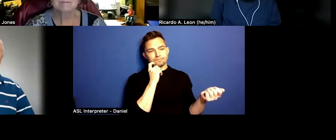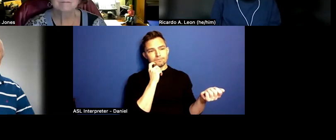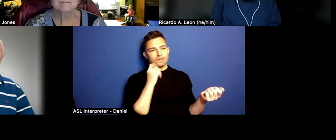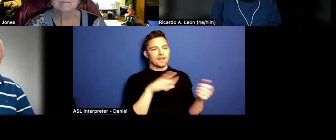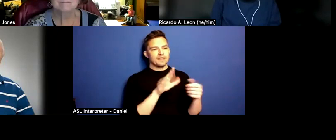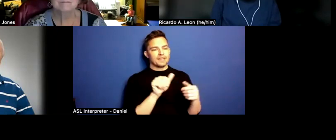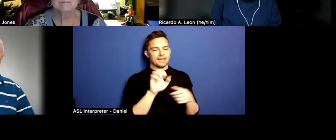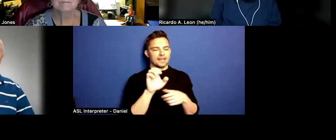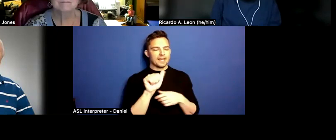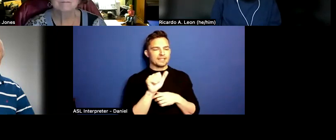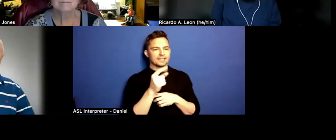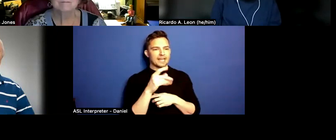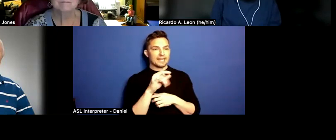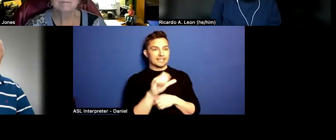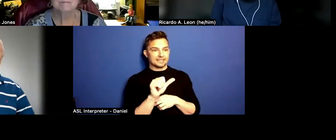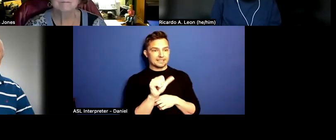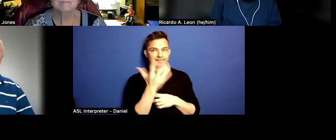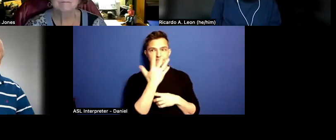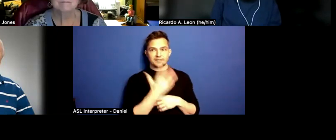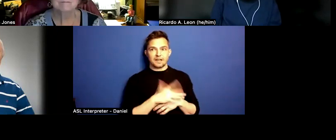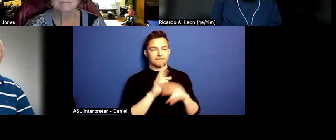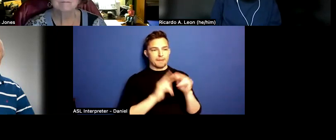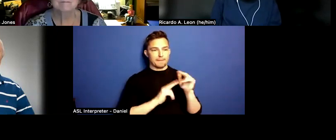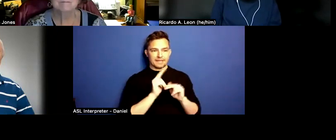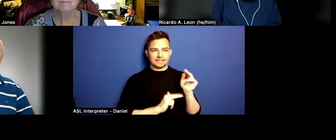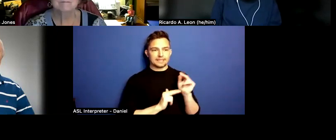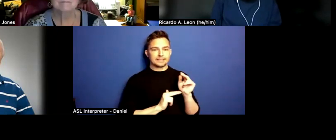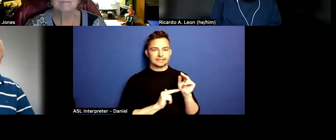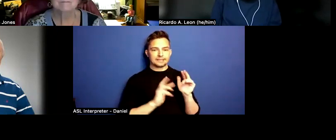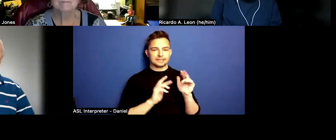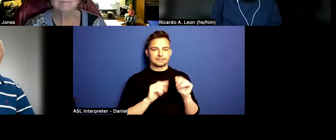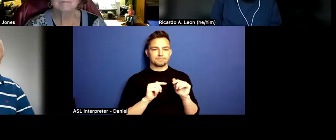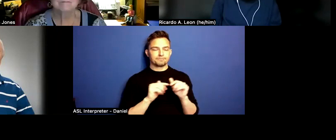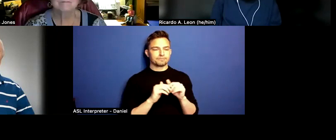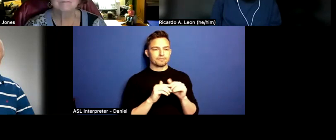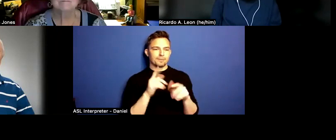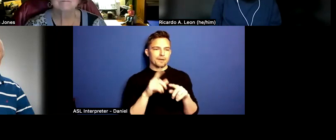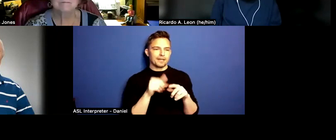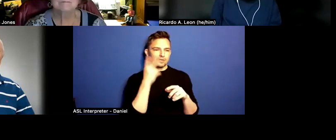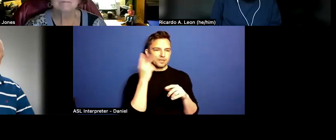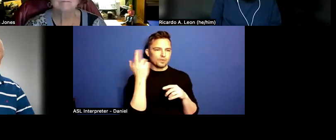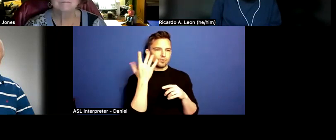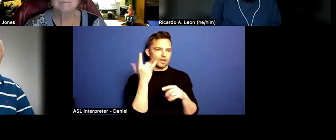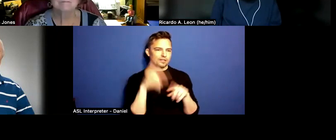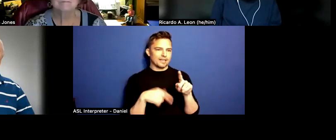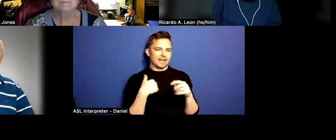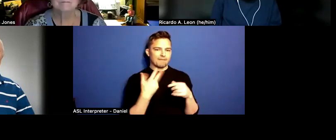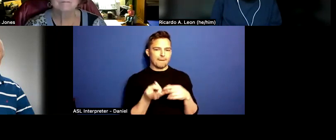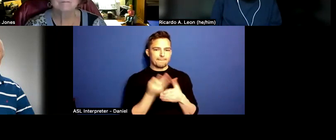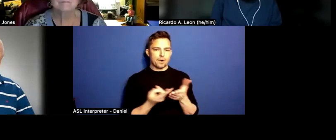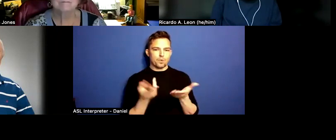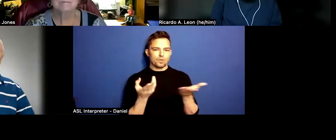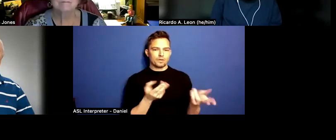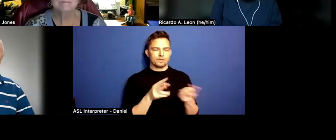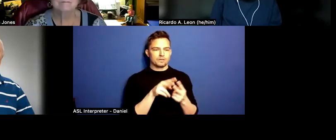aesthetics of the building. But I see no reason why you can't have both. You can't both